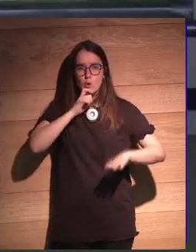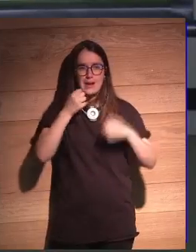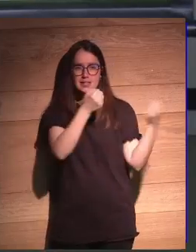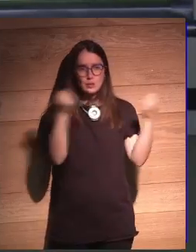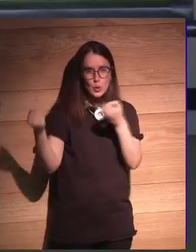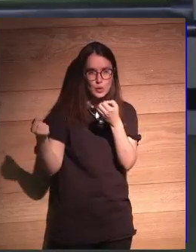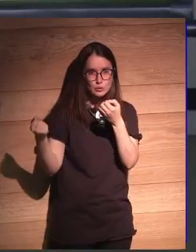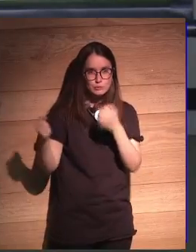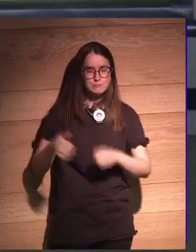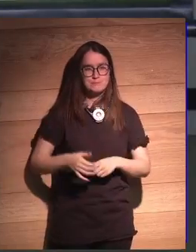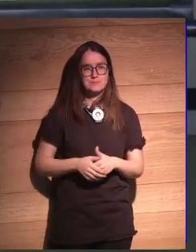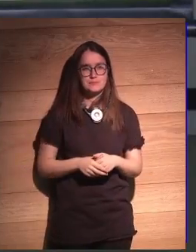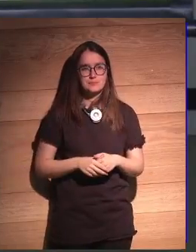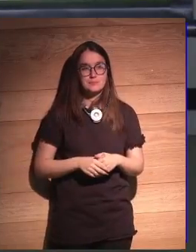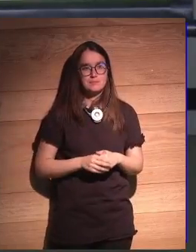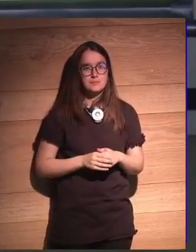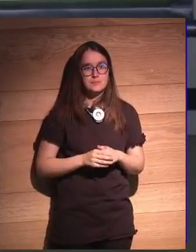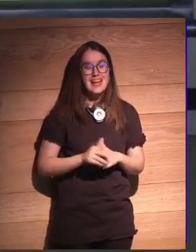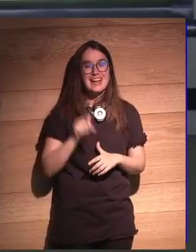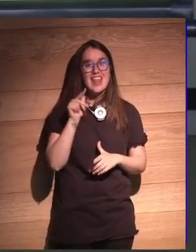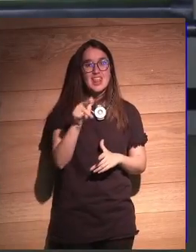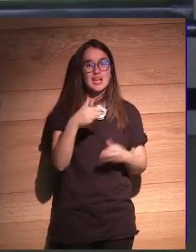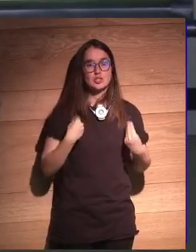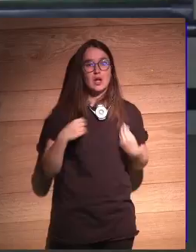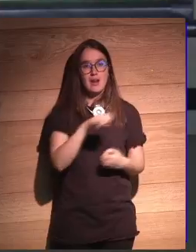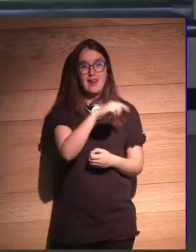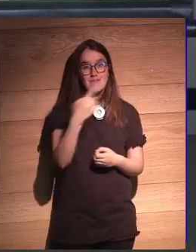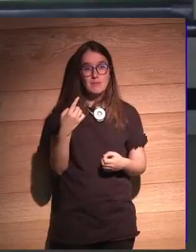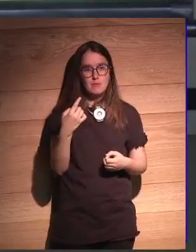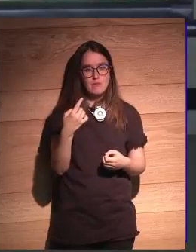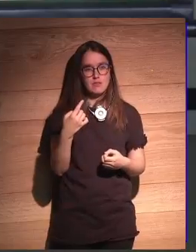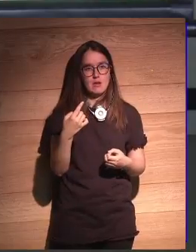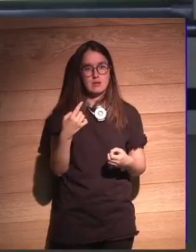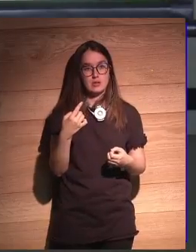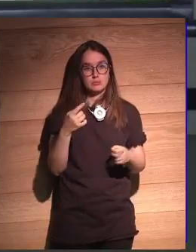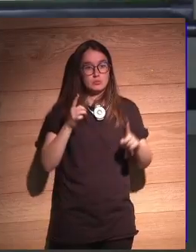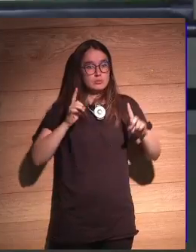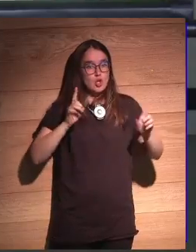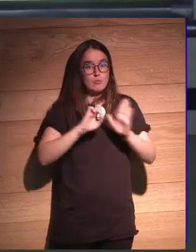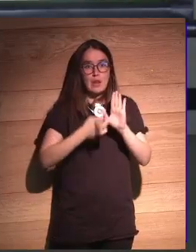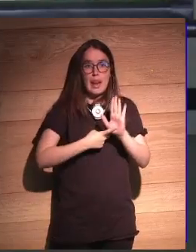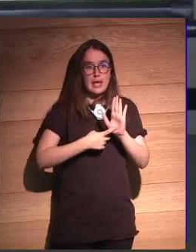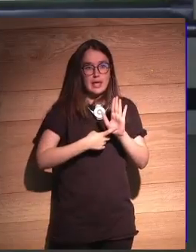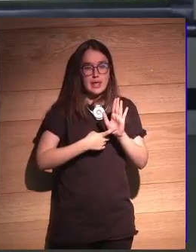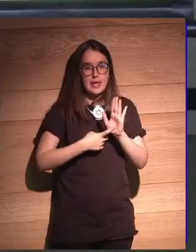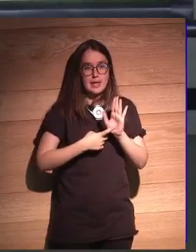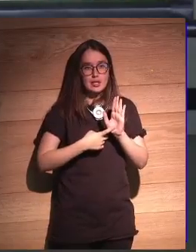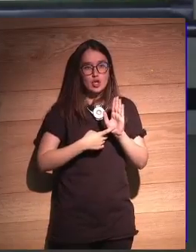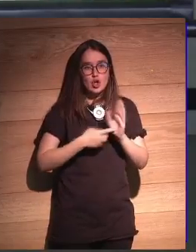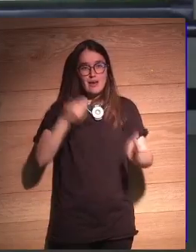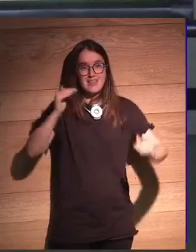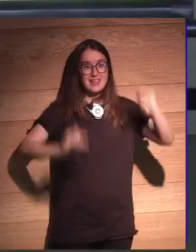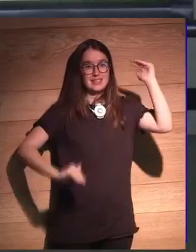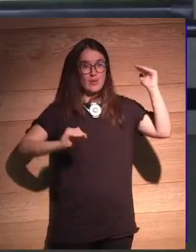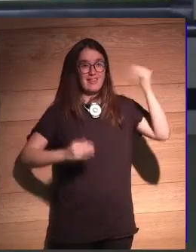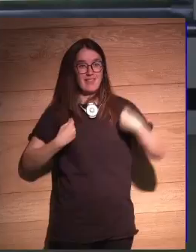So a formal right to housing, a purely formal right to housing, is compatible with housing inequality. So we argue that